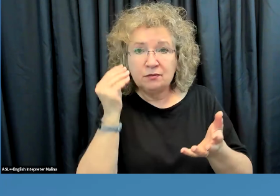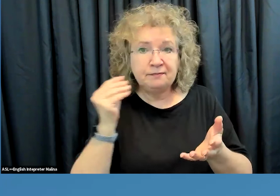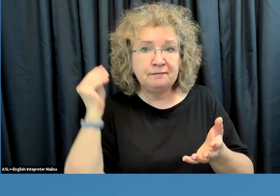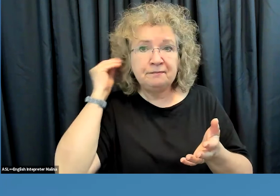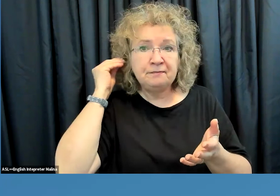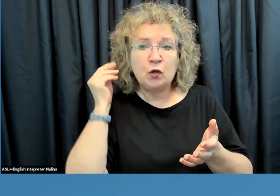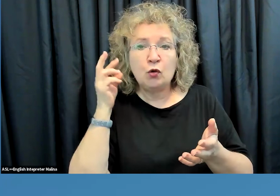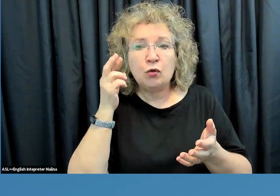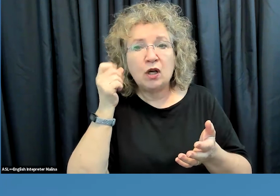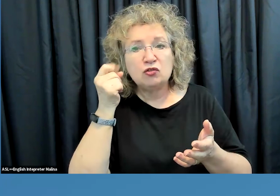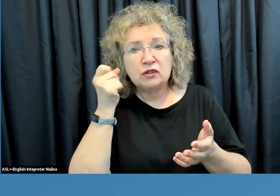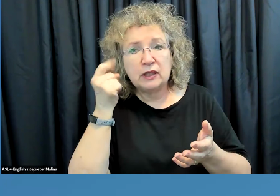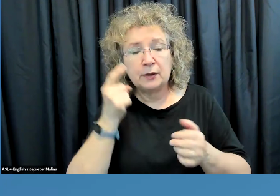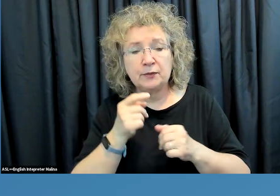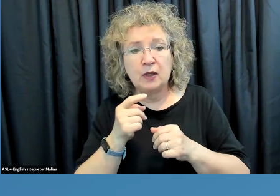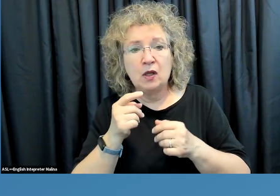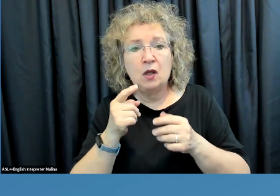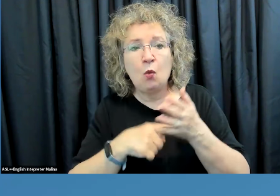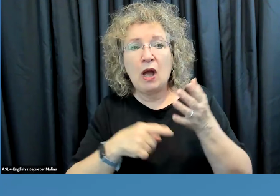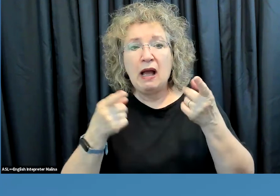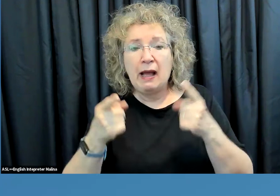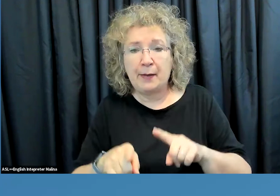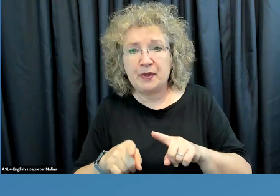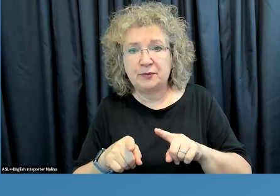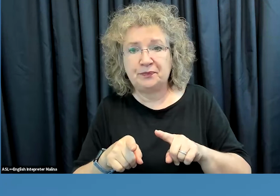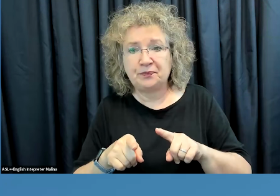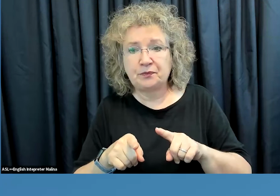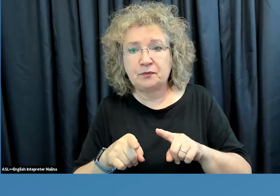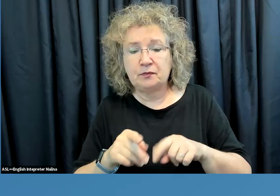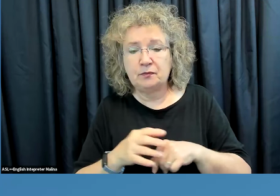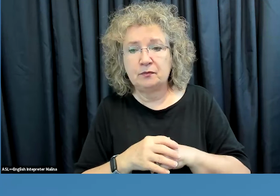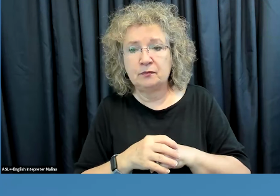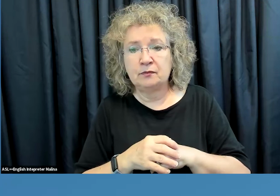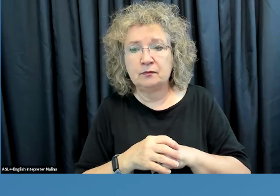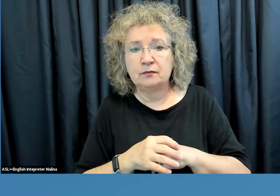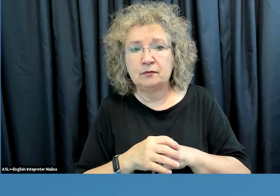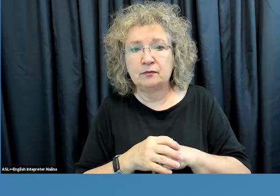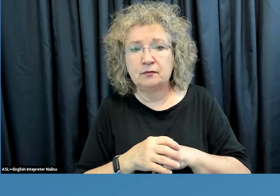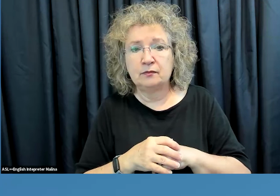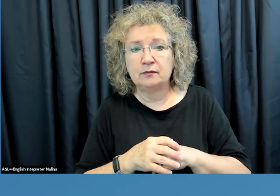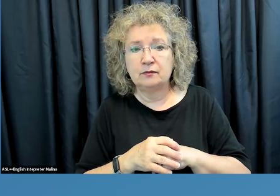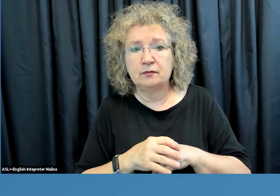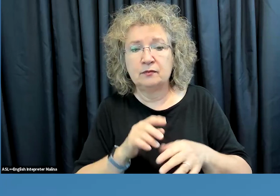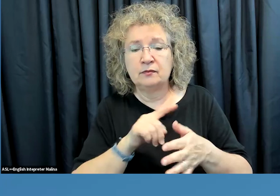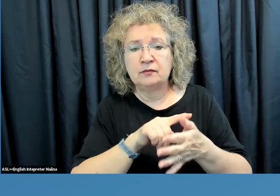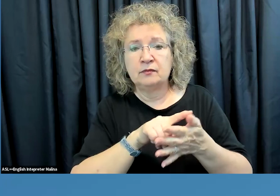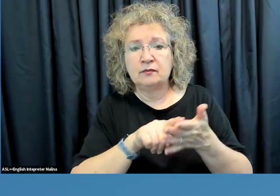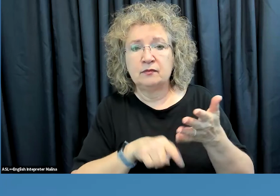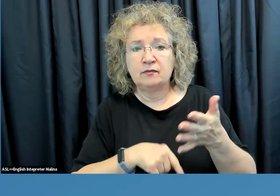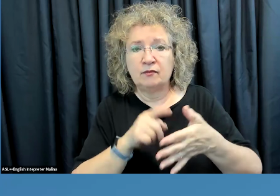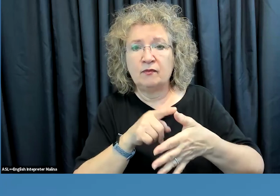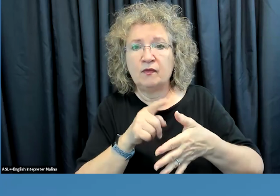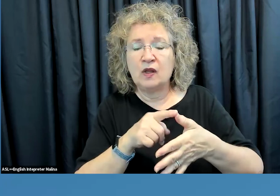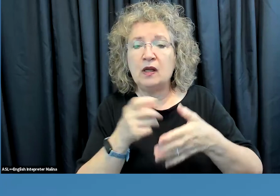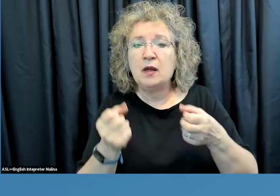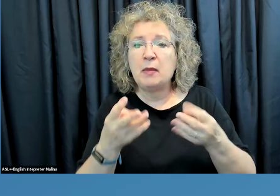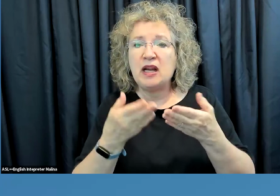process. And keep in mind that there are a number of factors that will affect the time